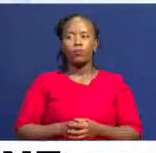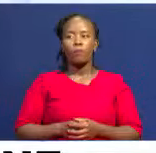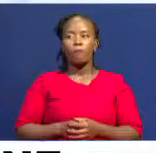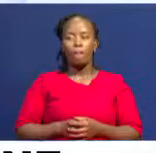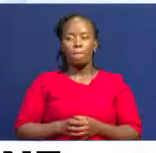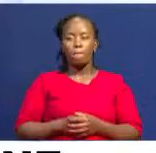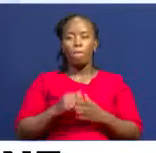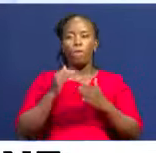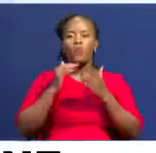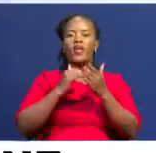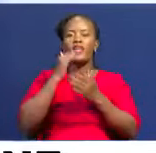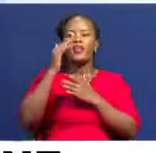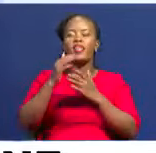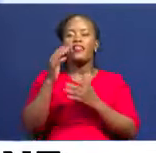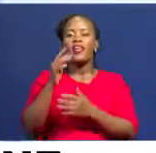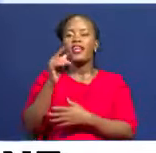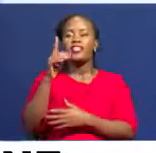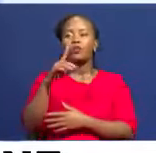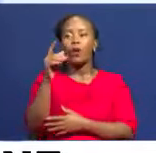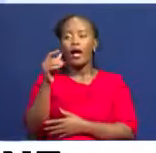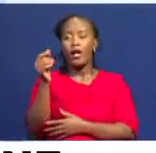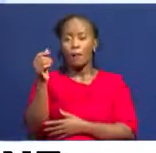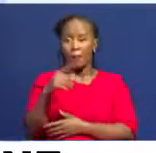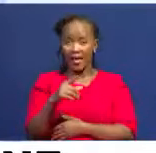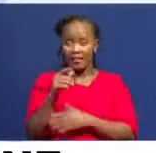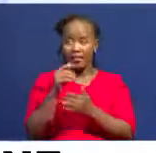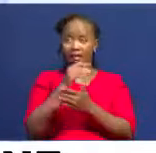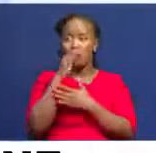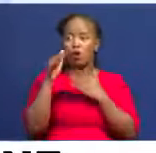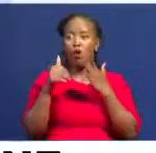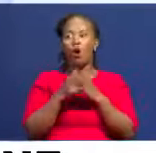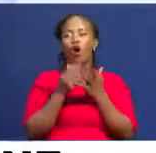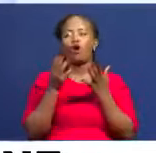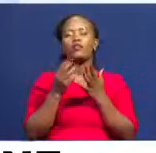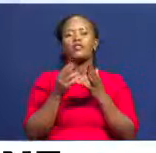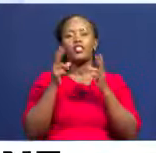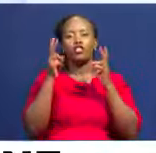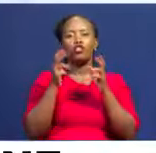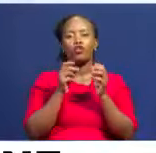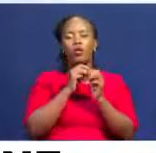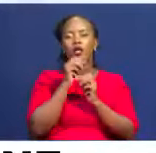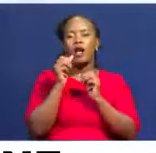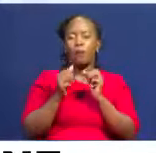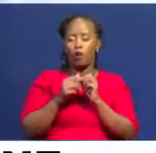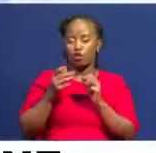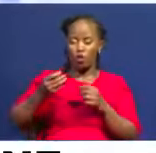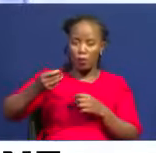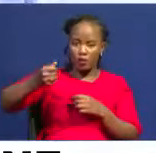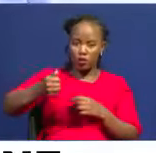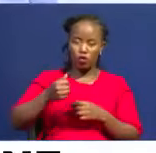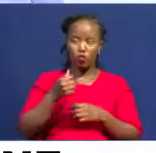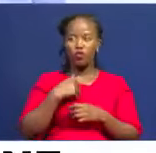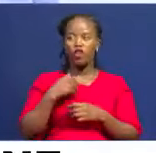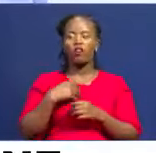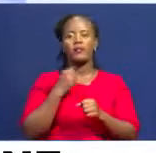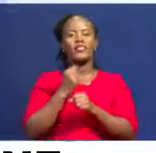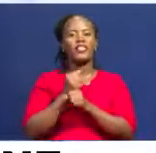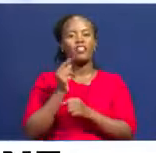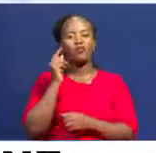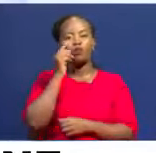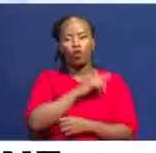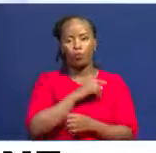And in the next 1 month, all the issues of compensation will have been